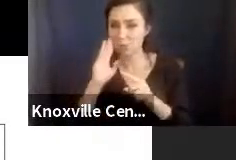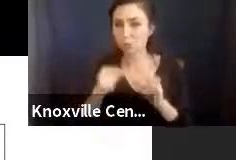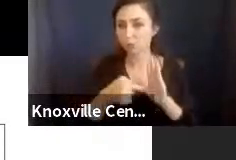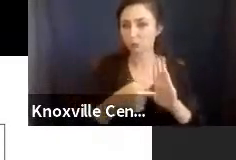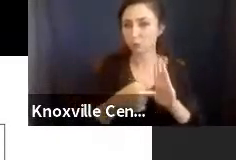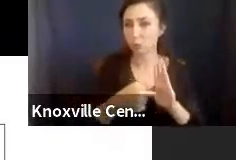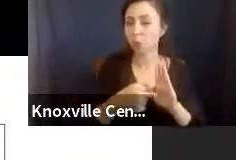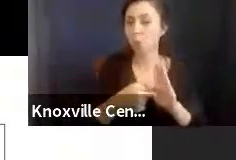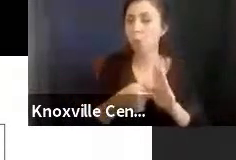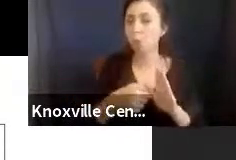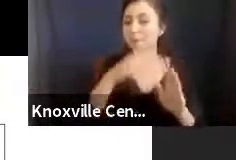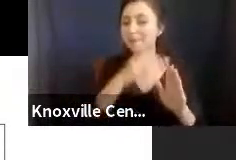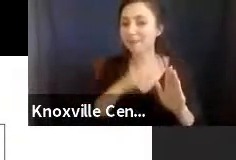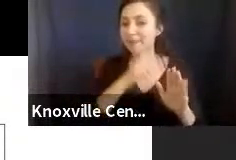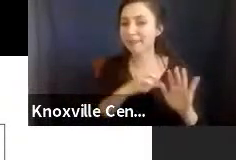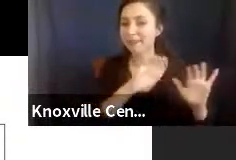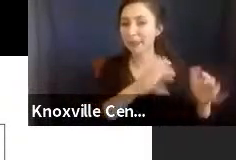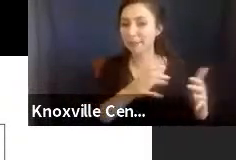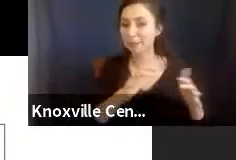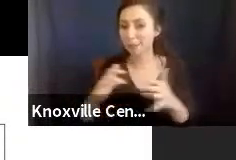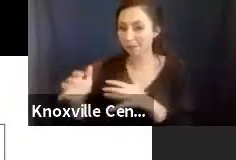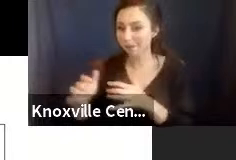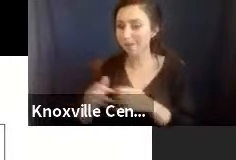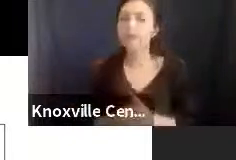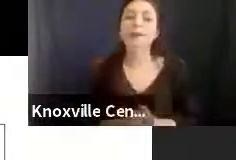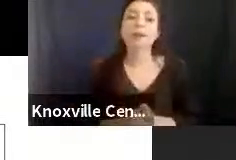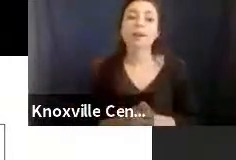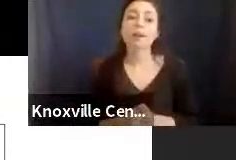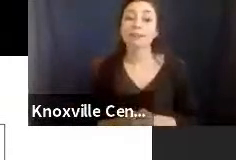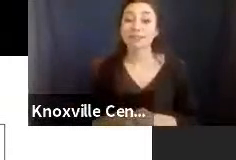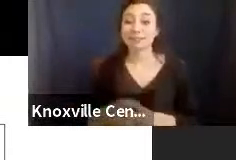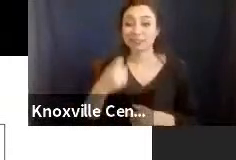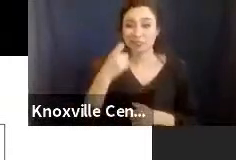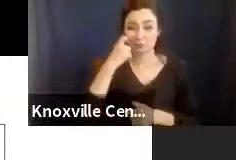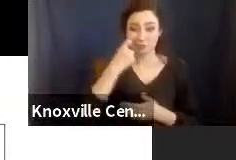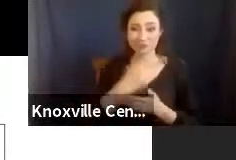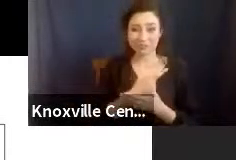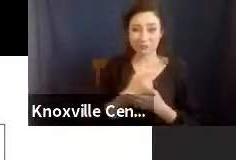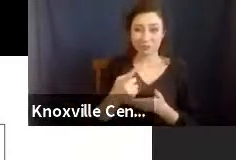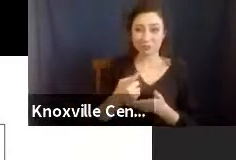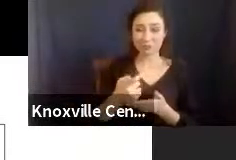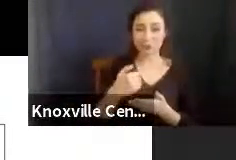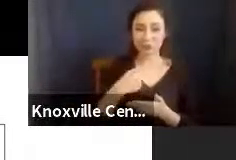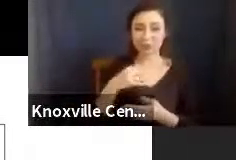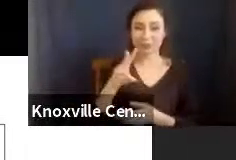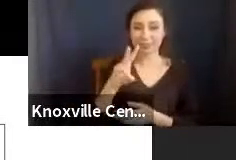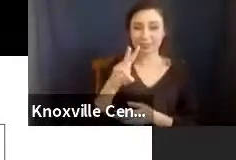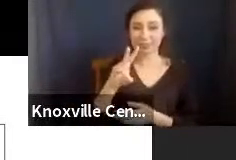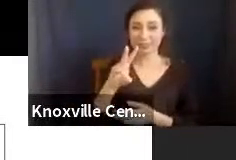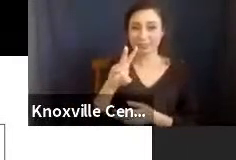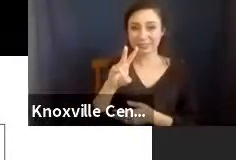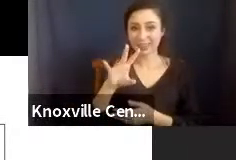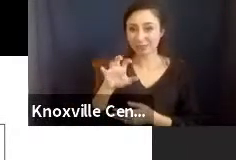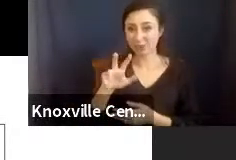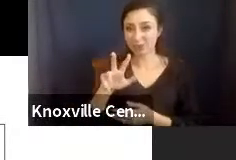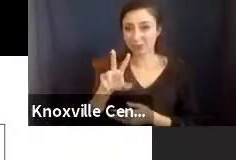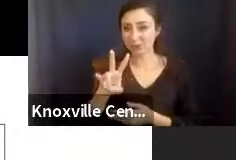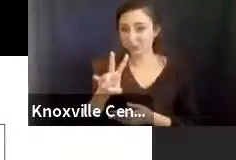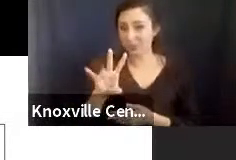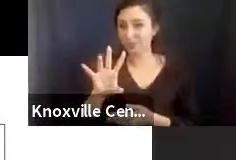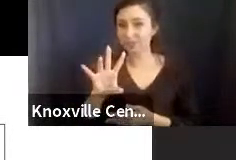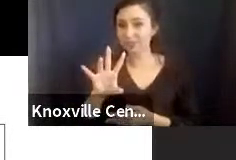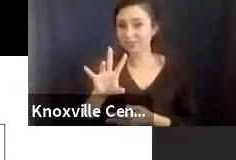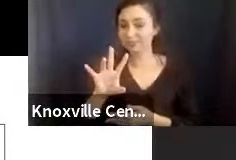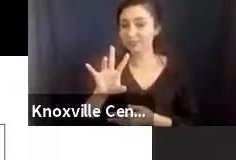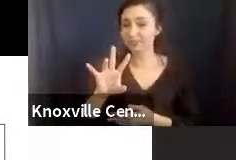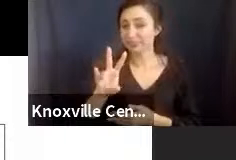breakdown. But you see in this most recent week, we had 778 cases, which is our